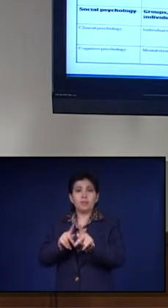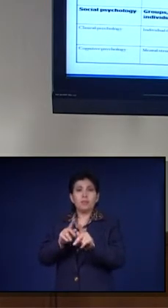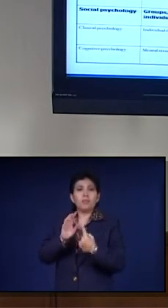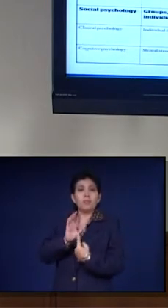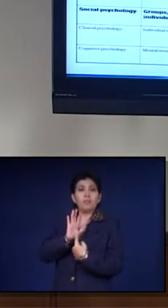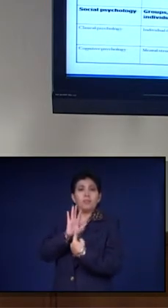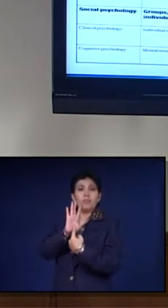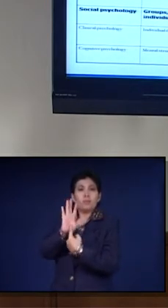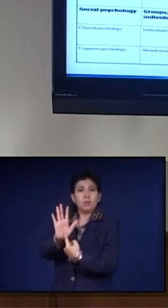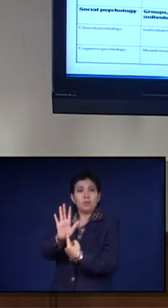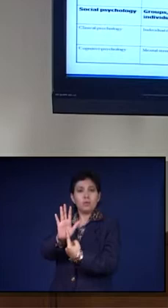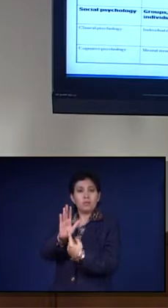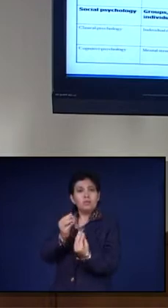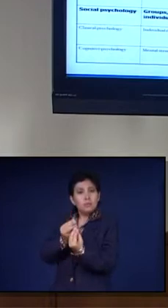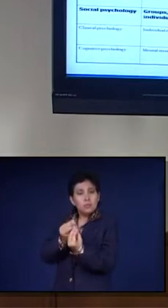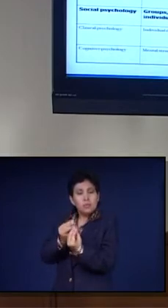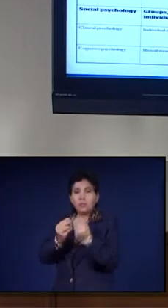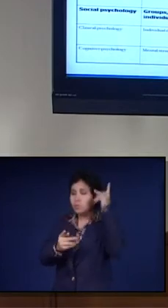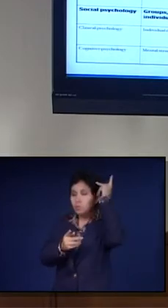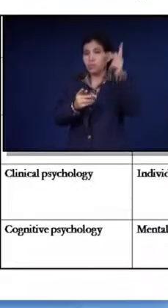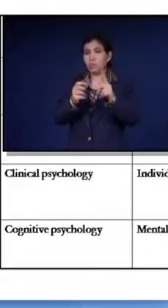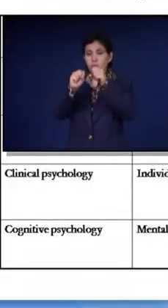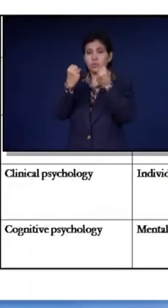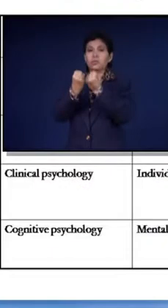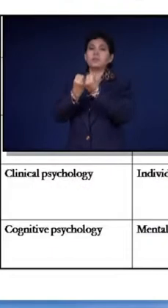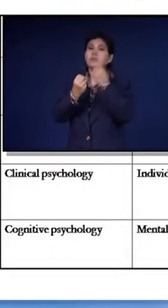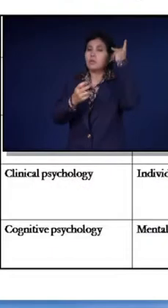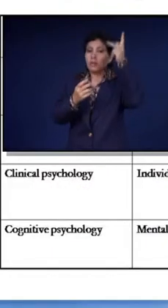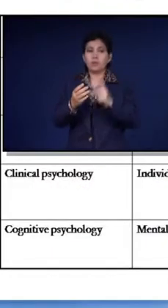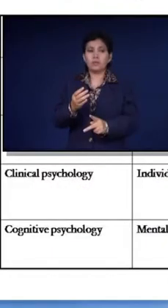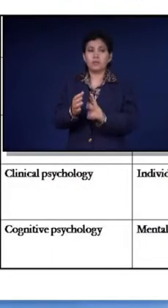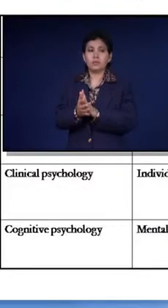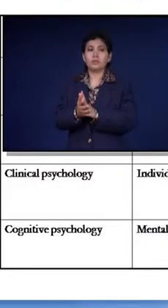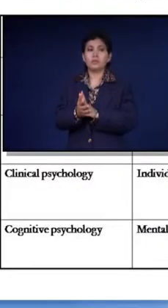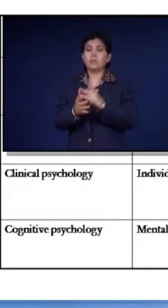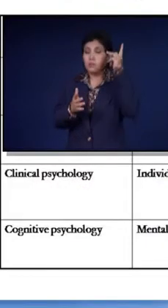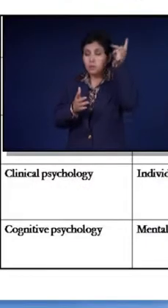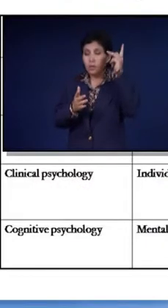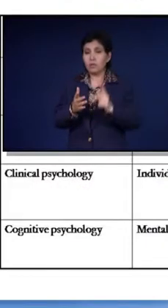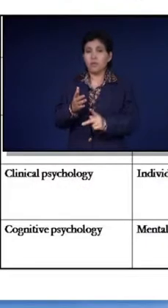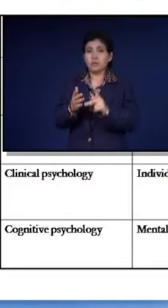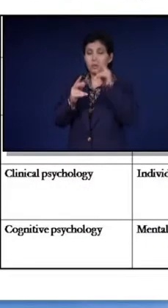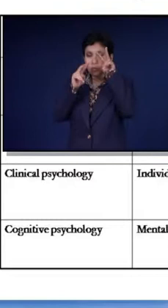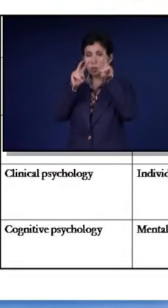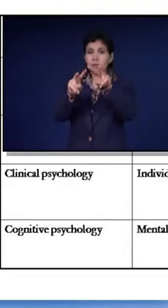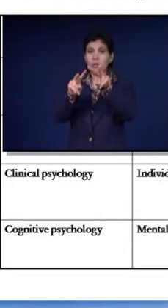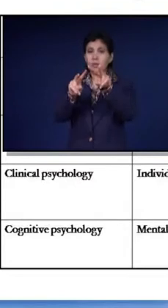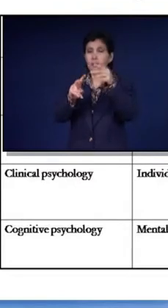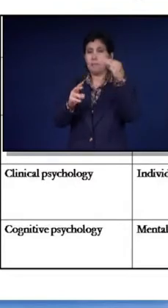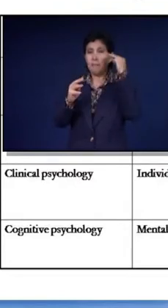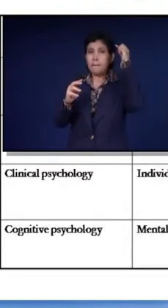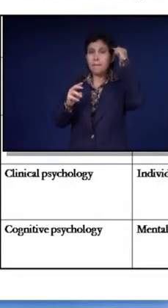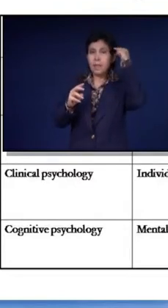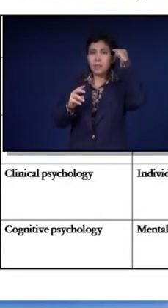a small field of social psychology. Next one is a cognitive psychology. It looks at the mental structure